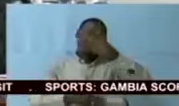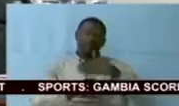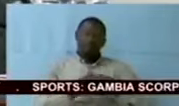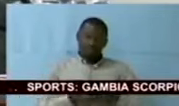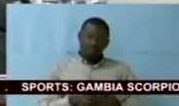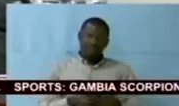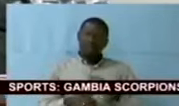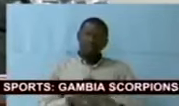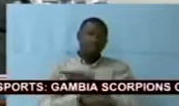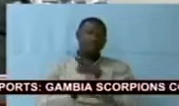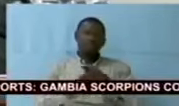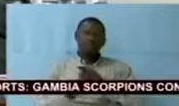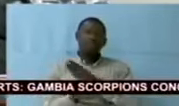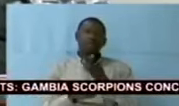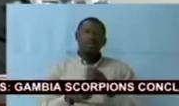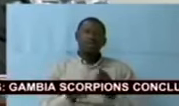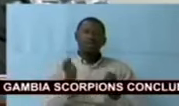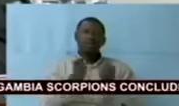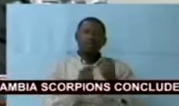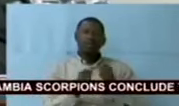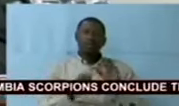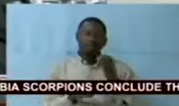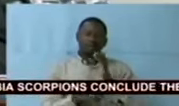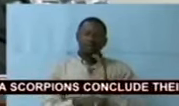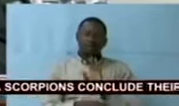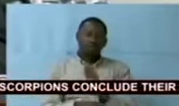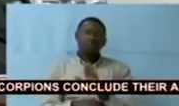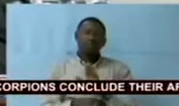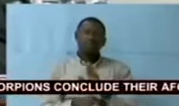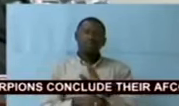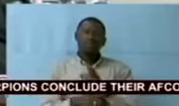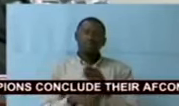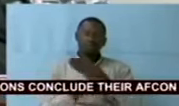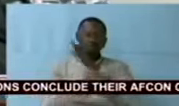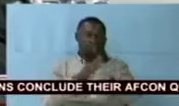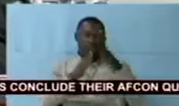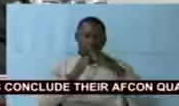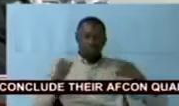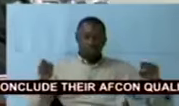that's where the driver could stop his truck.